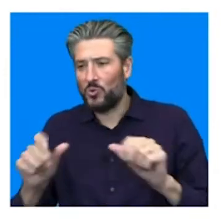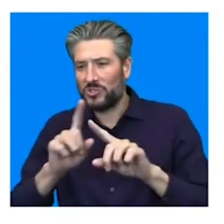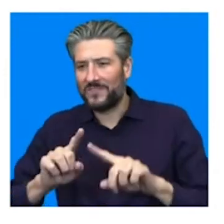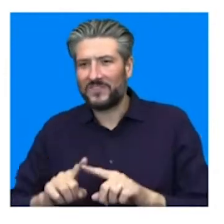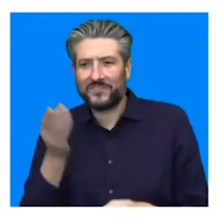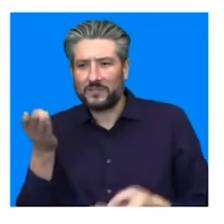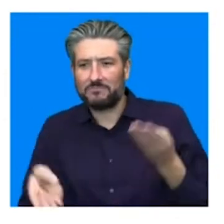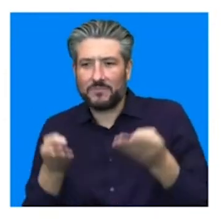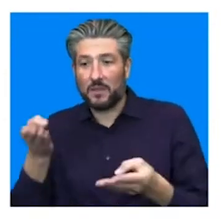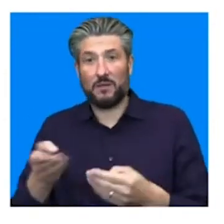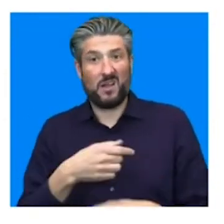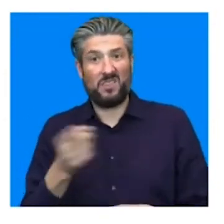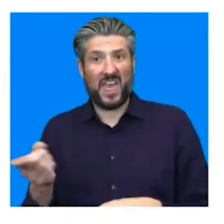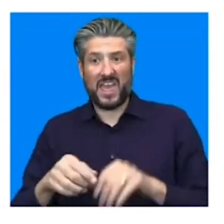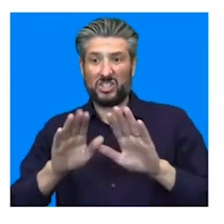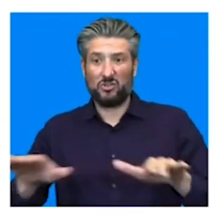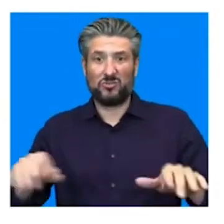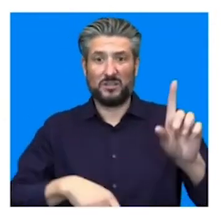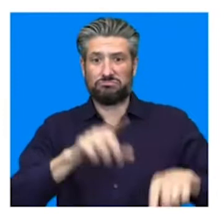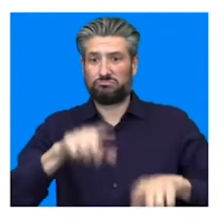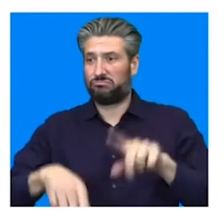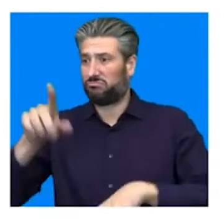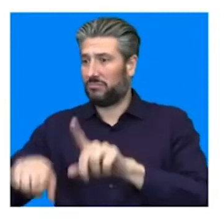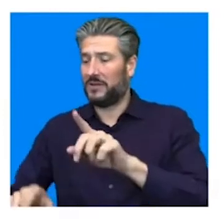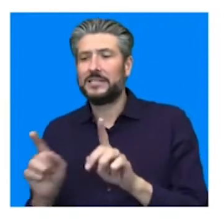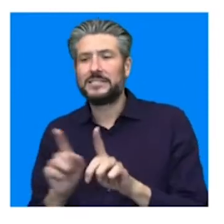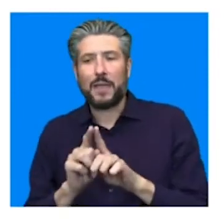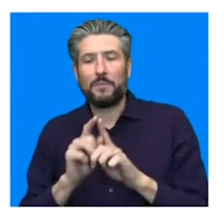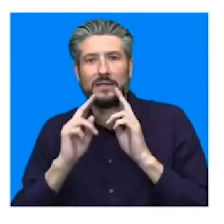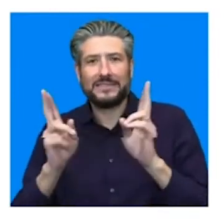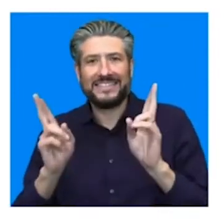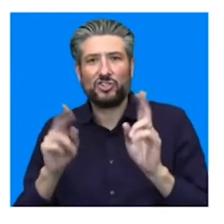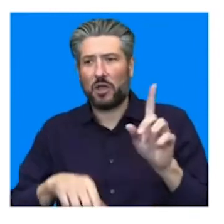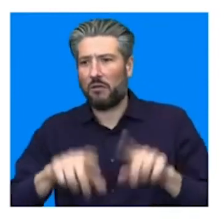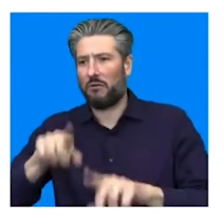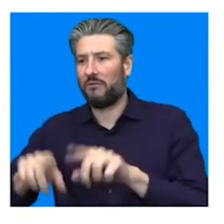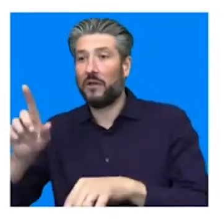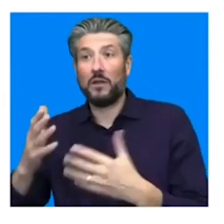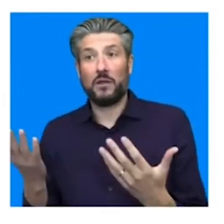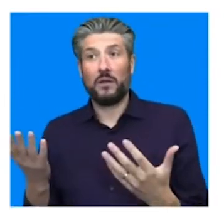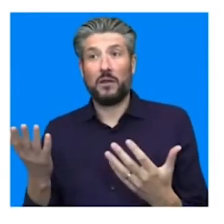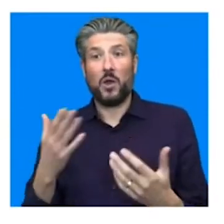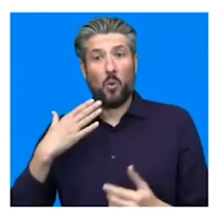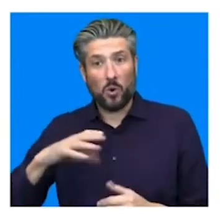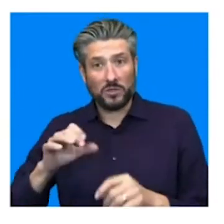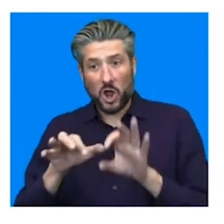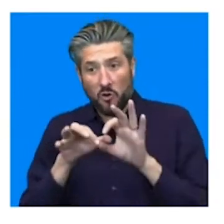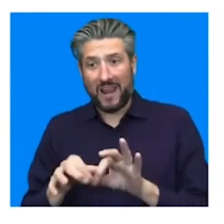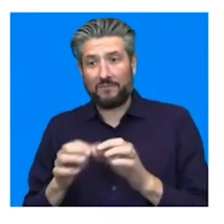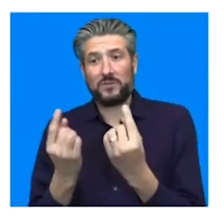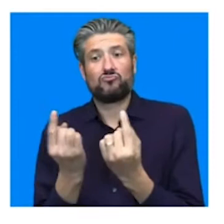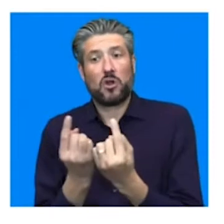in these schools and all sorts of teachers in these schools. So if they actually want to be relevant with their products, they have to be inclusive and accessible